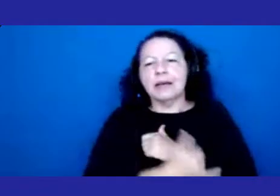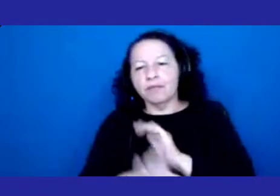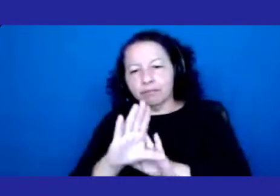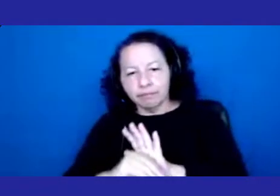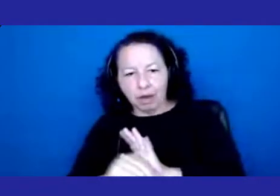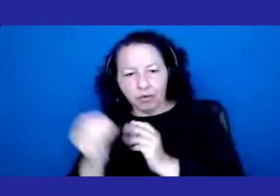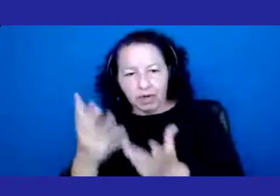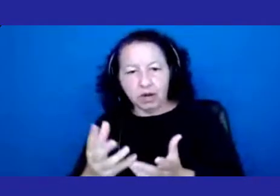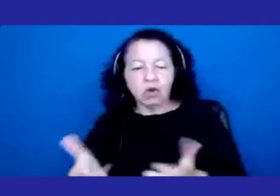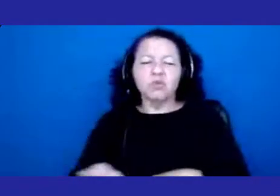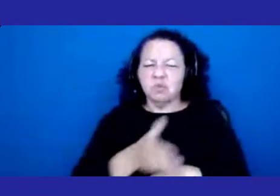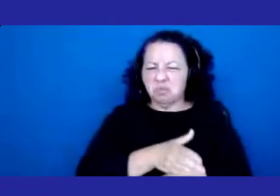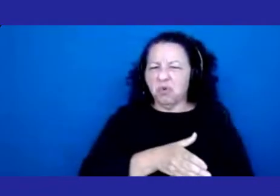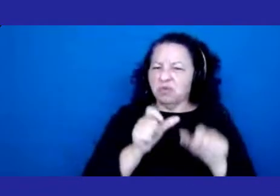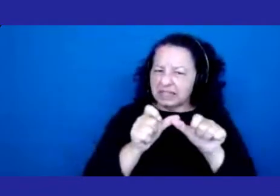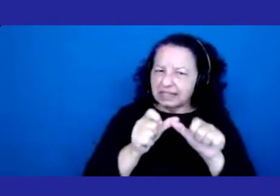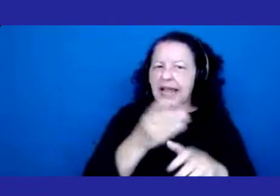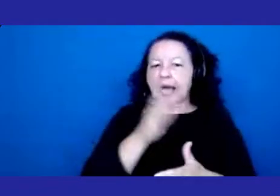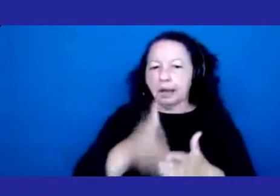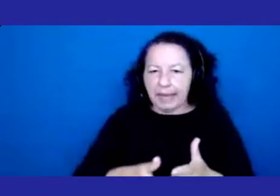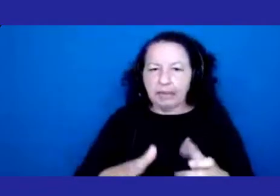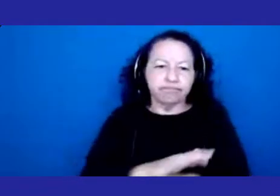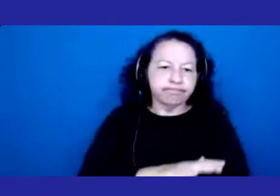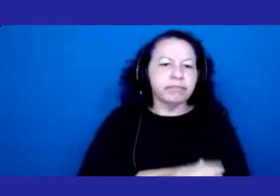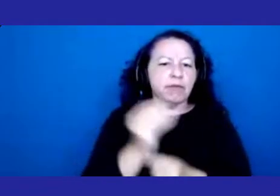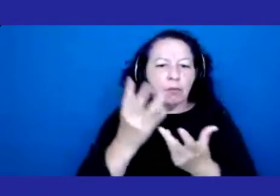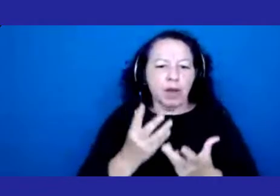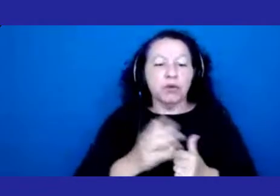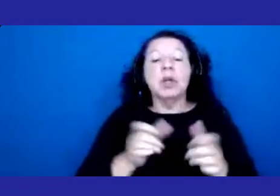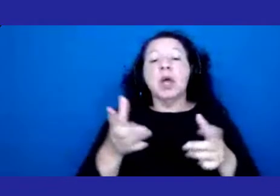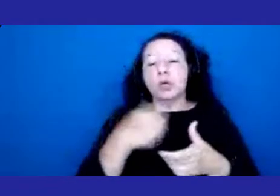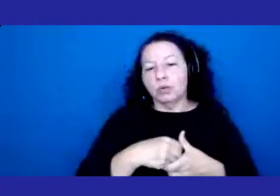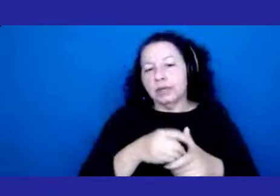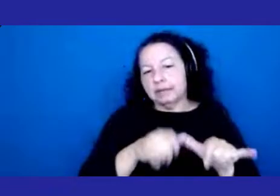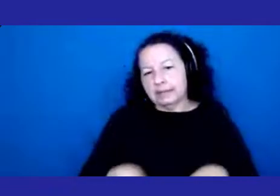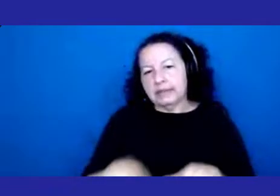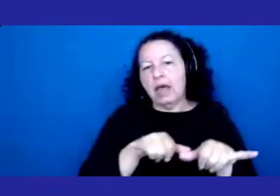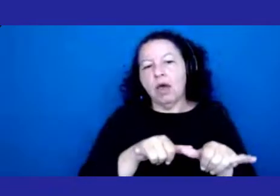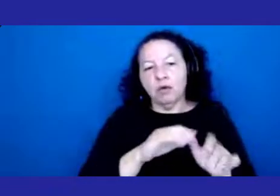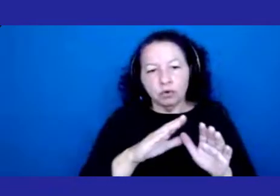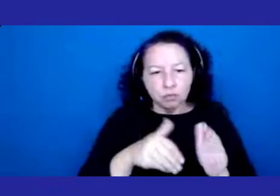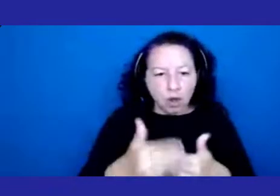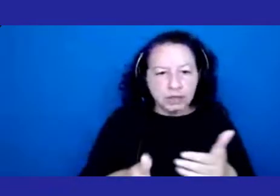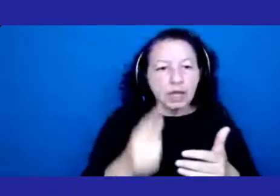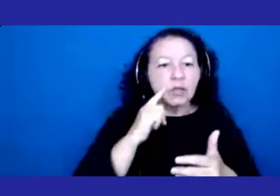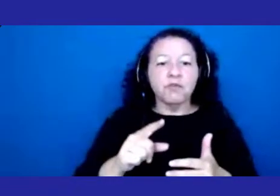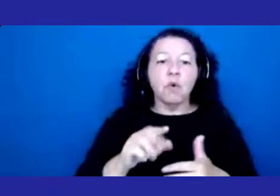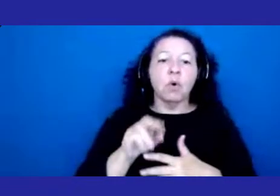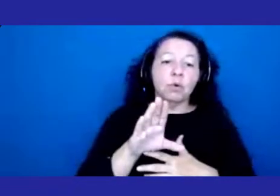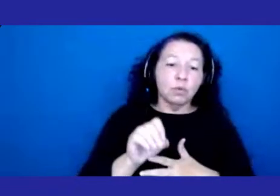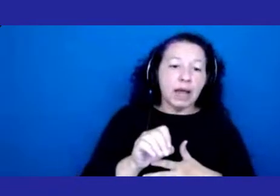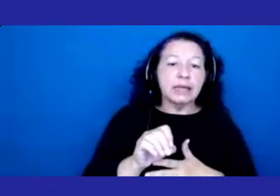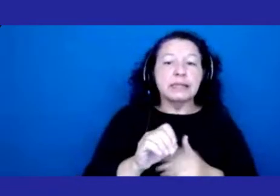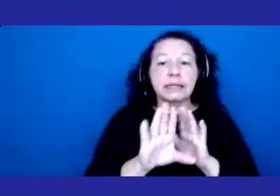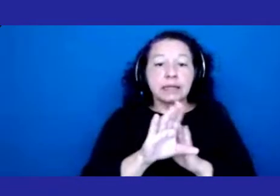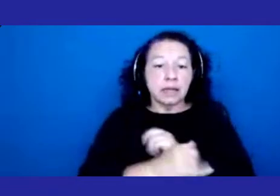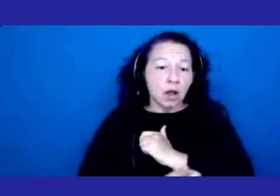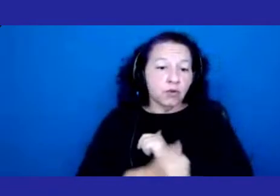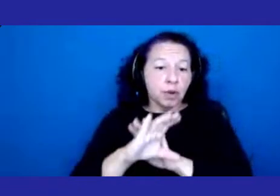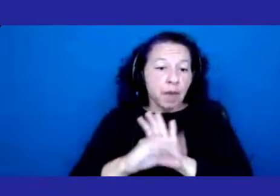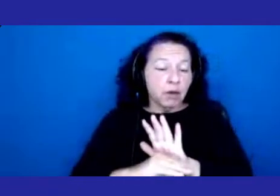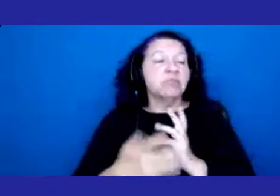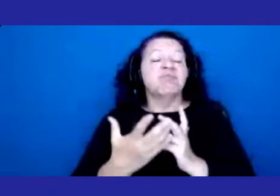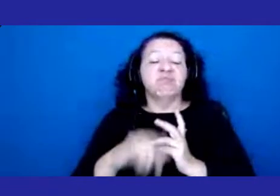consistency and completeness. This included standardizing our race and ethnicity categories, making the fields required to create more